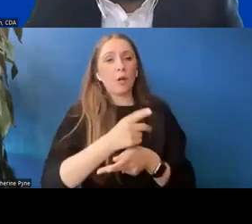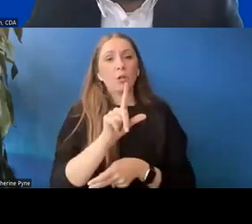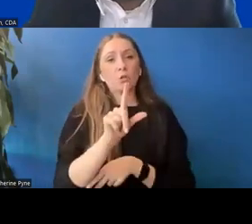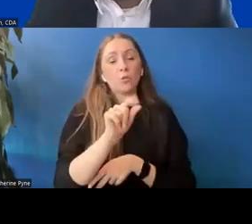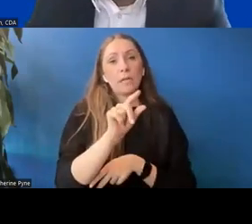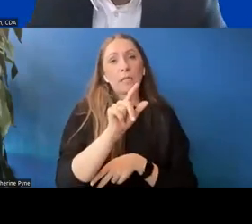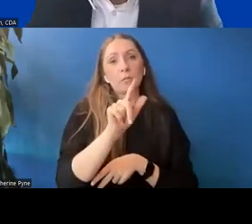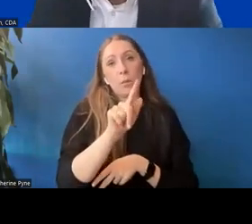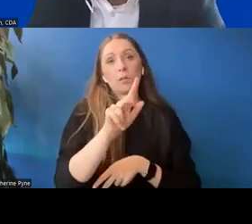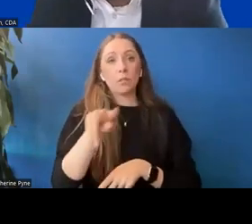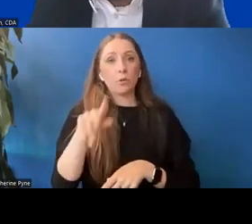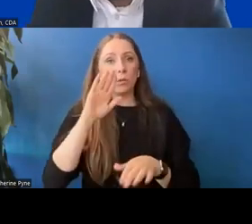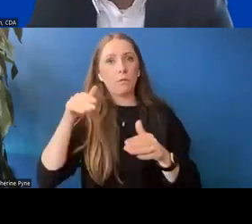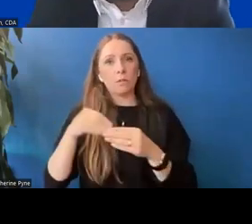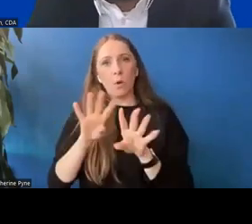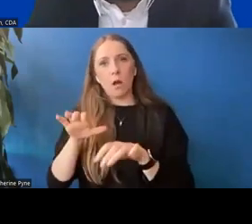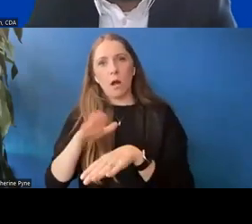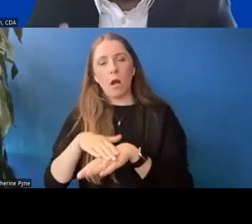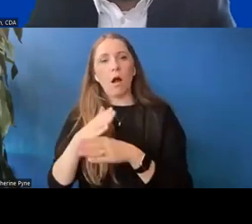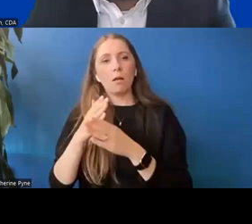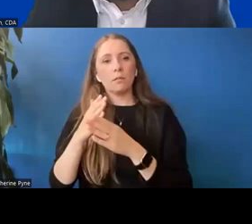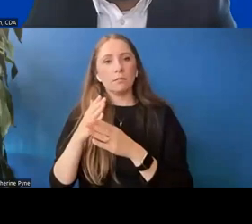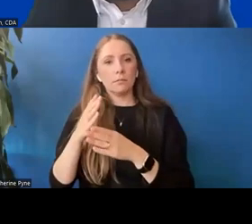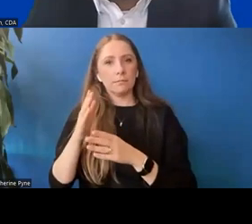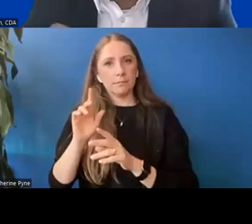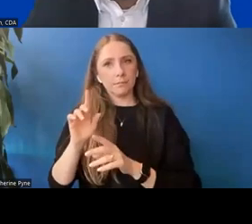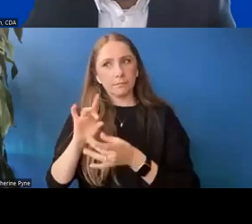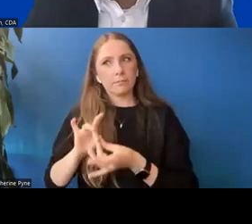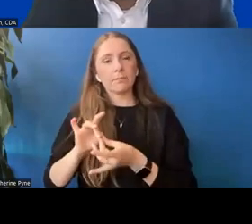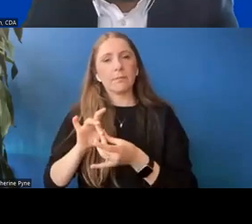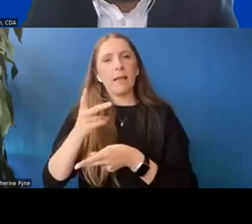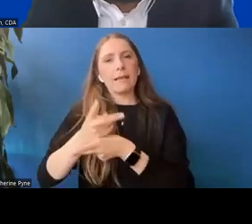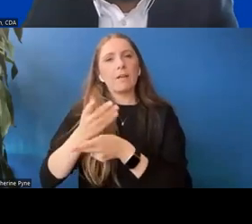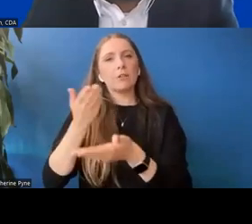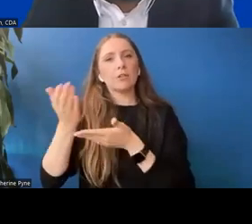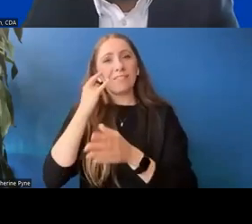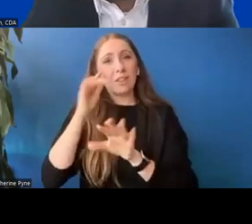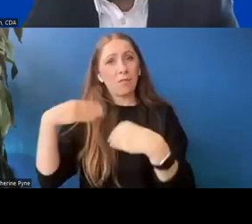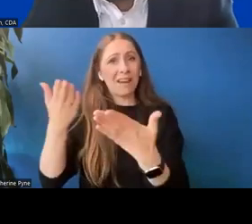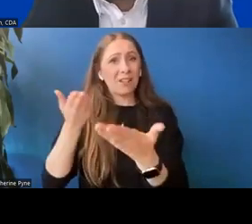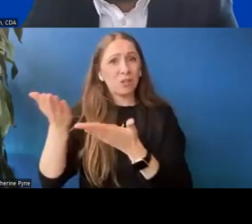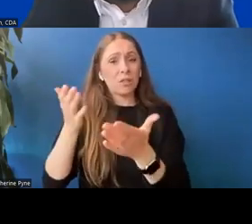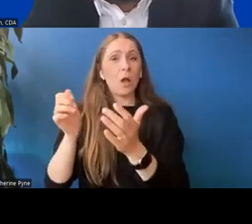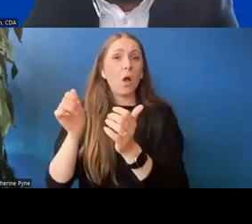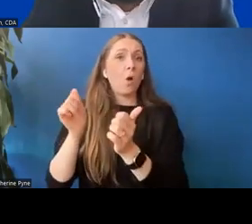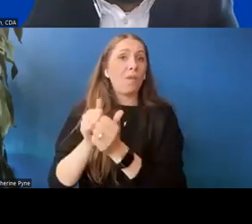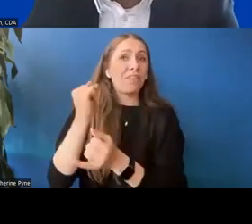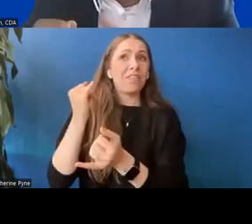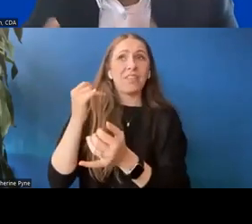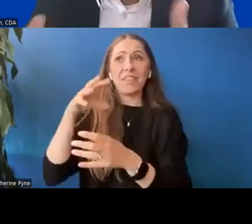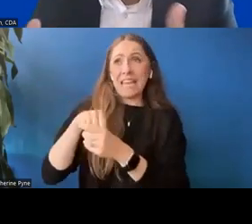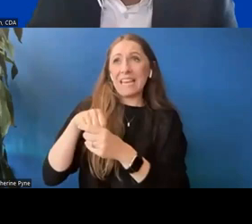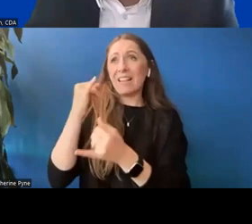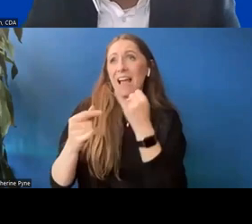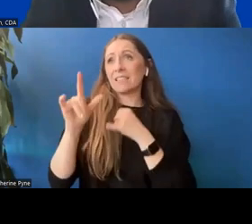CHIS questionnaire focused more on supply. It asked folks if they provide caregiving services. If so, if they provided those services within the last 12 months.